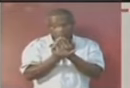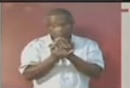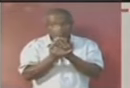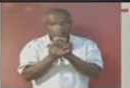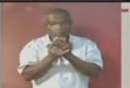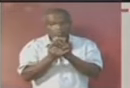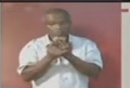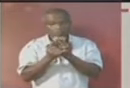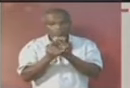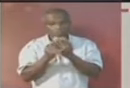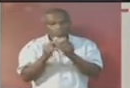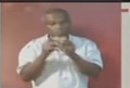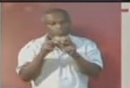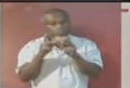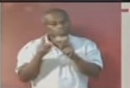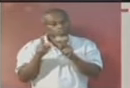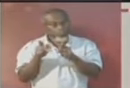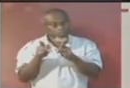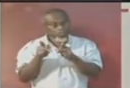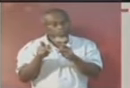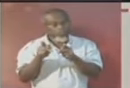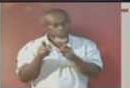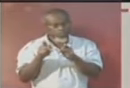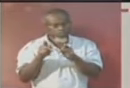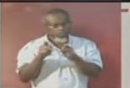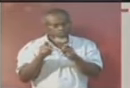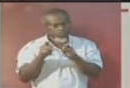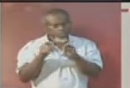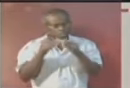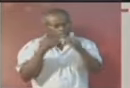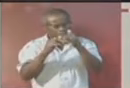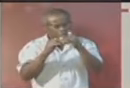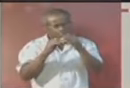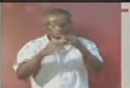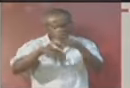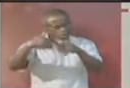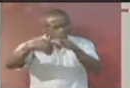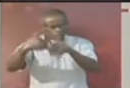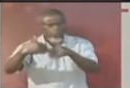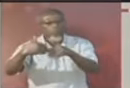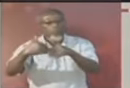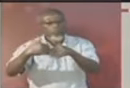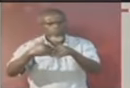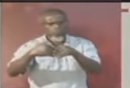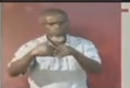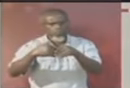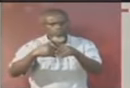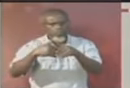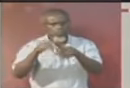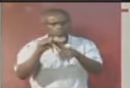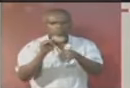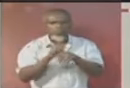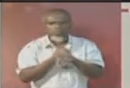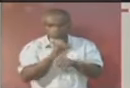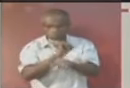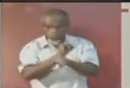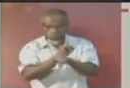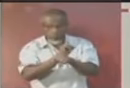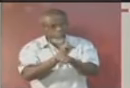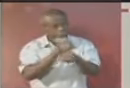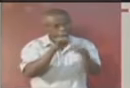effect. And of course, the SOE would have happened 1 week prior to after that. So we are roughly just about 2 weeks into the